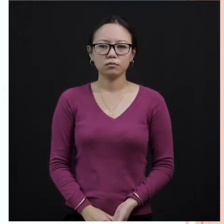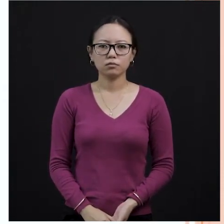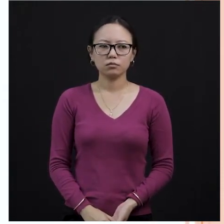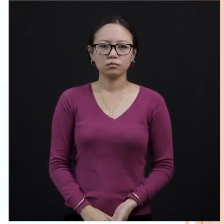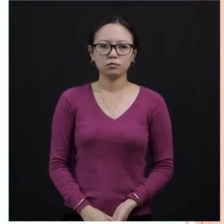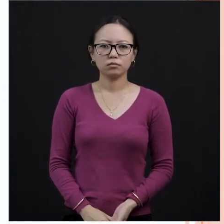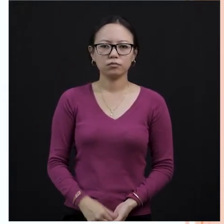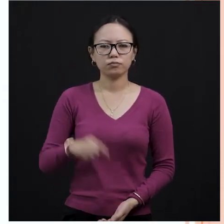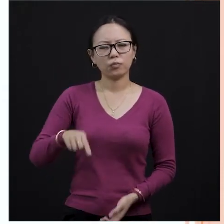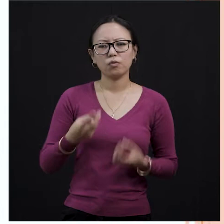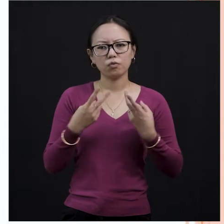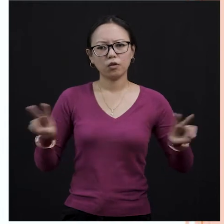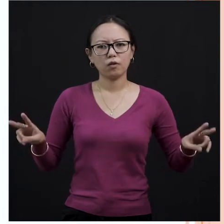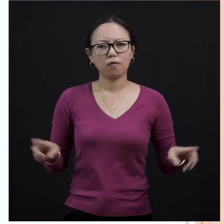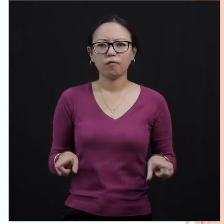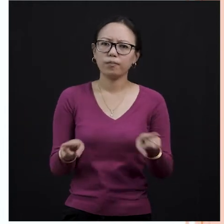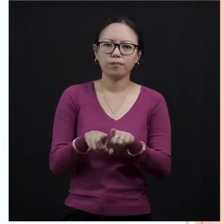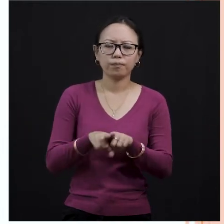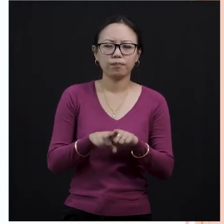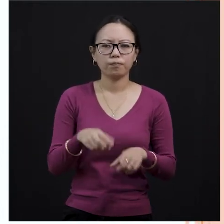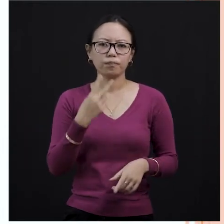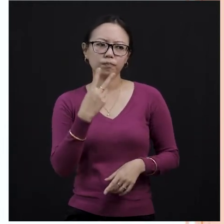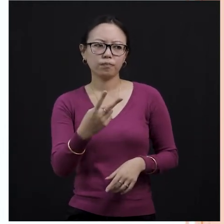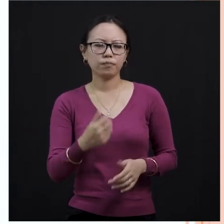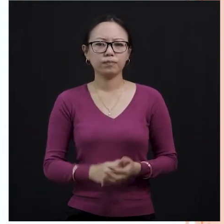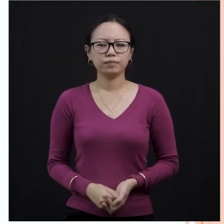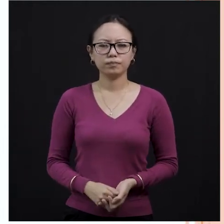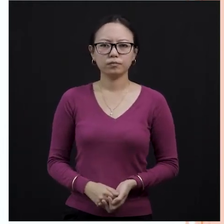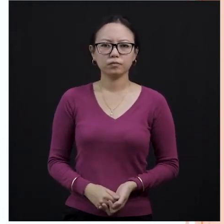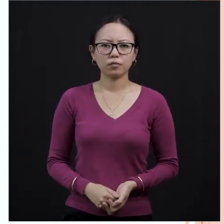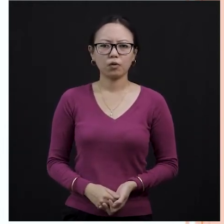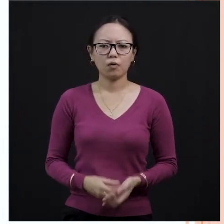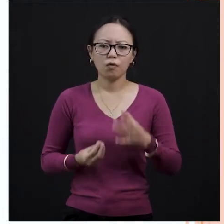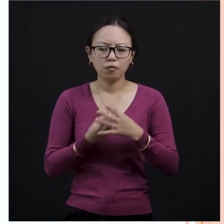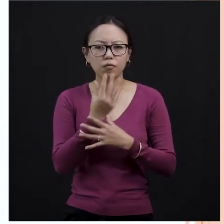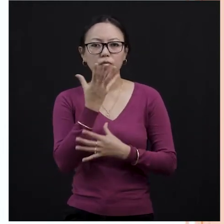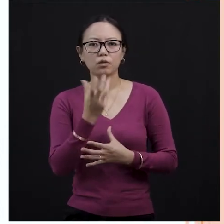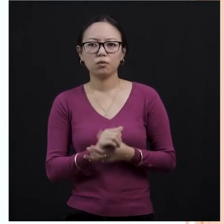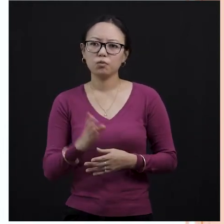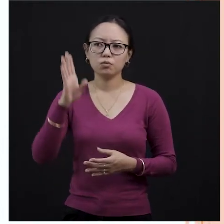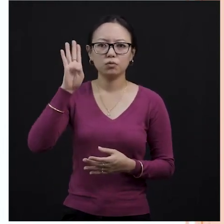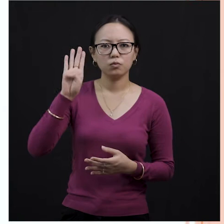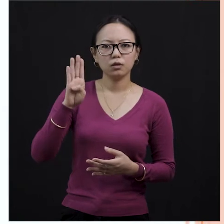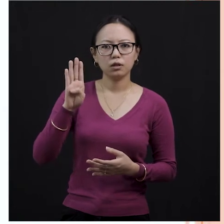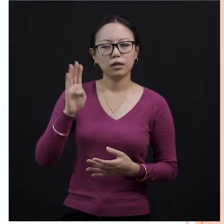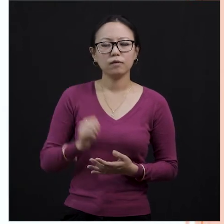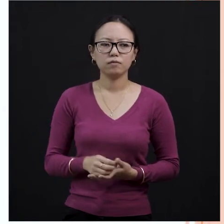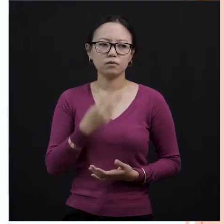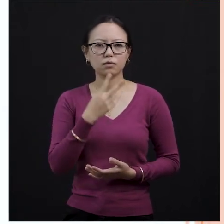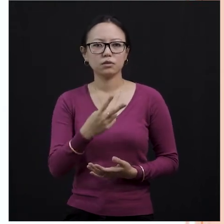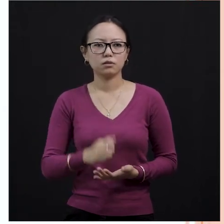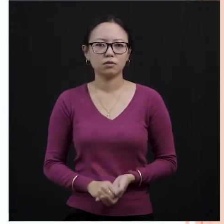at different examples now. Now we will come to flowers and leaves. Who doesn't like flowers, right? Flowers are